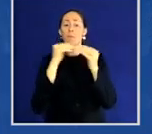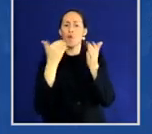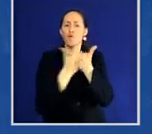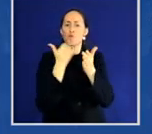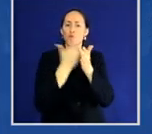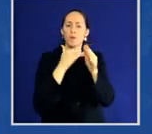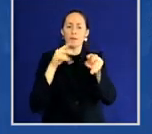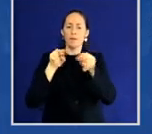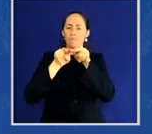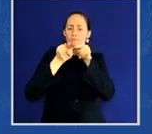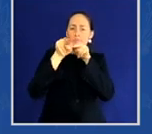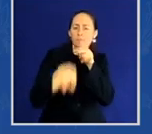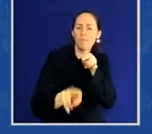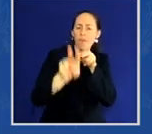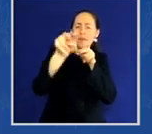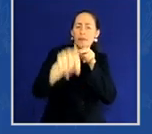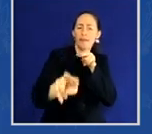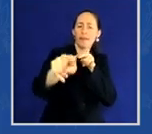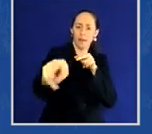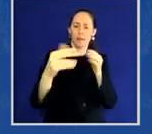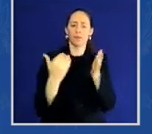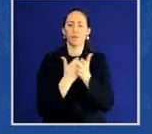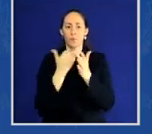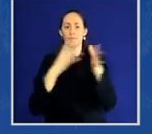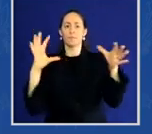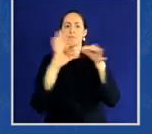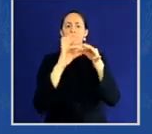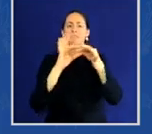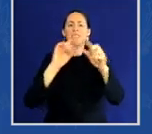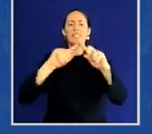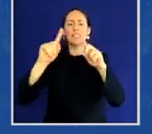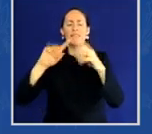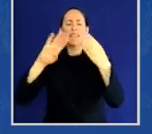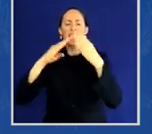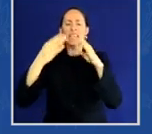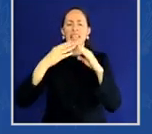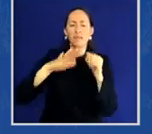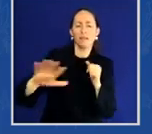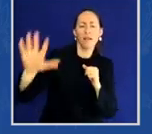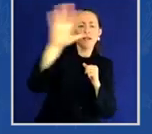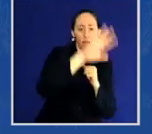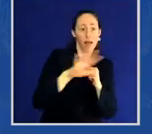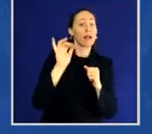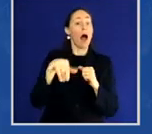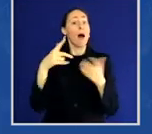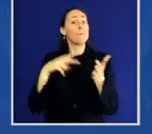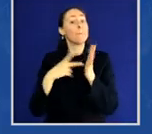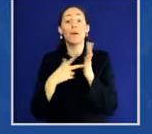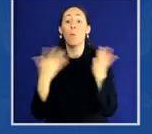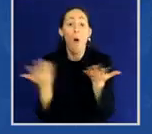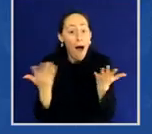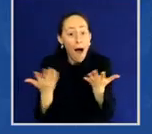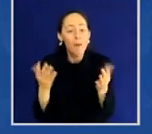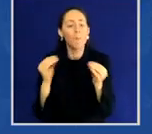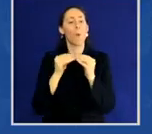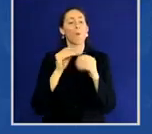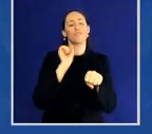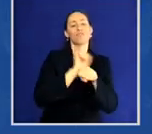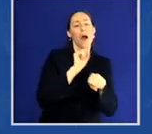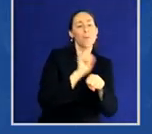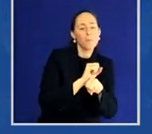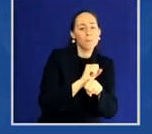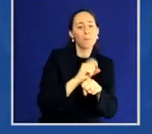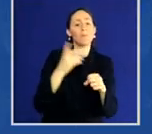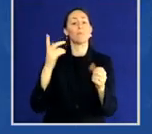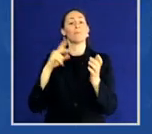jobs, new well-paying jobs. But we're not stopping there. We're investing in our fleet. Last week, we announced